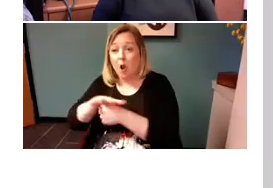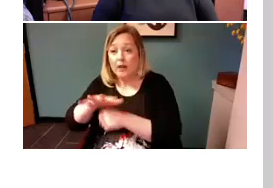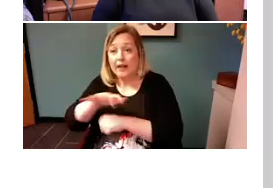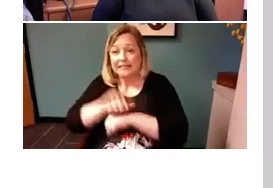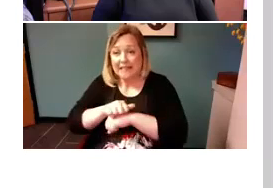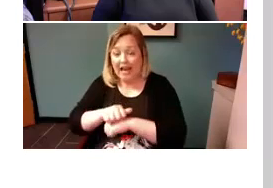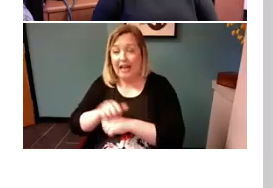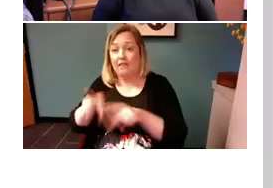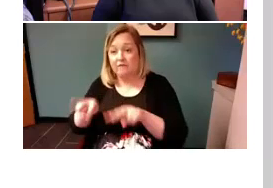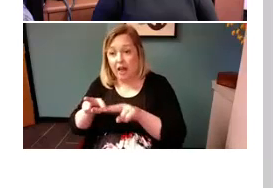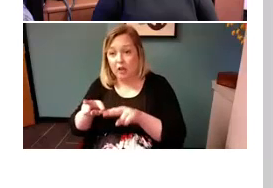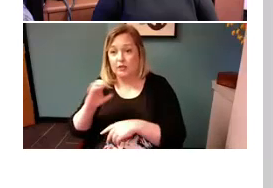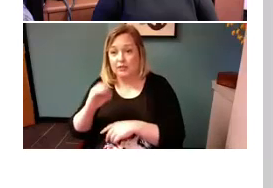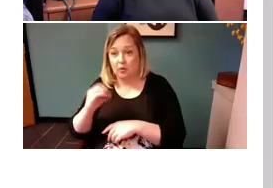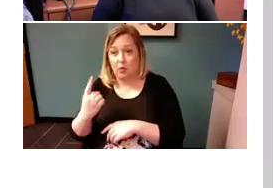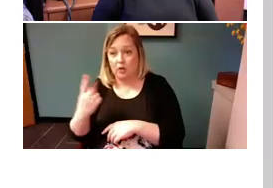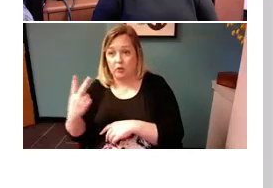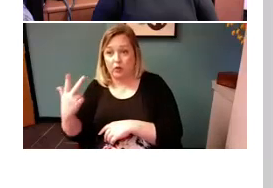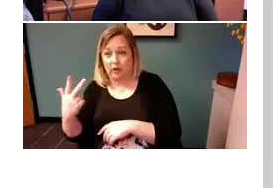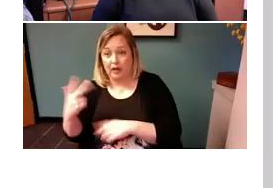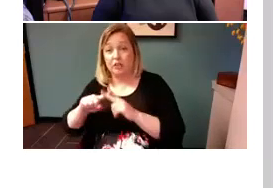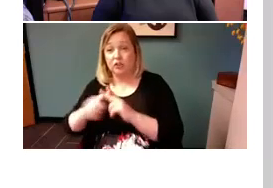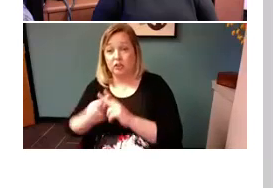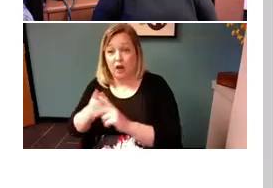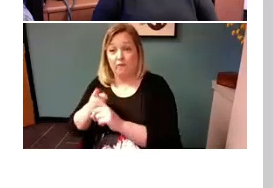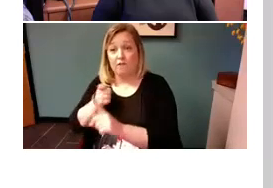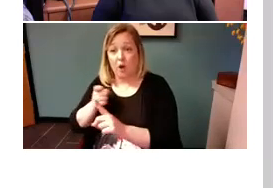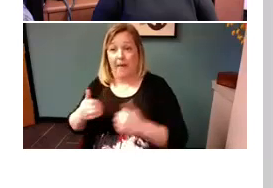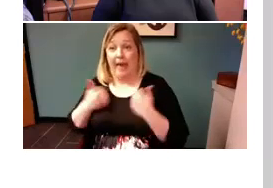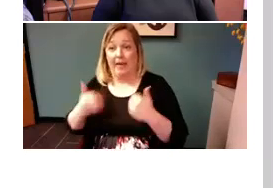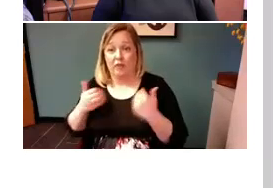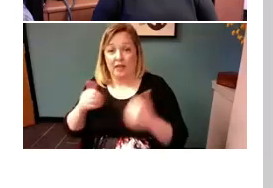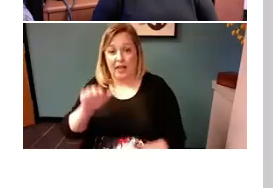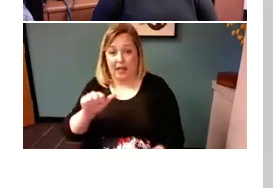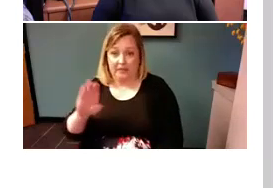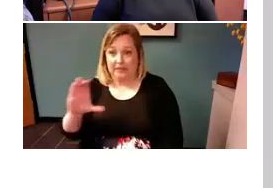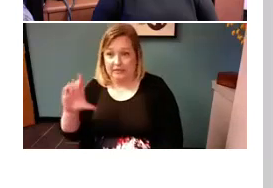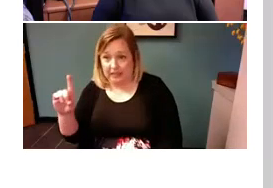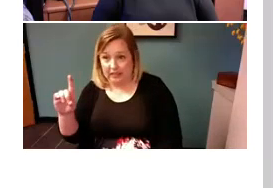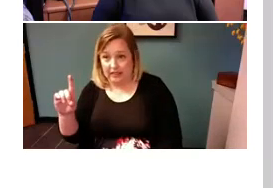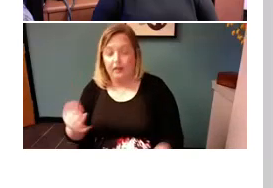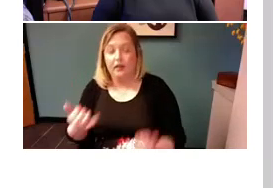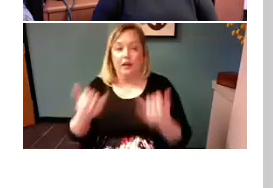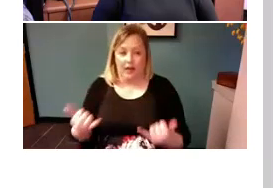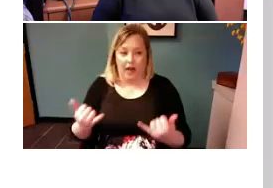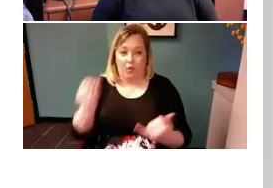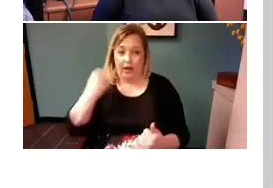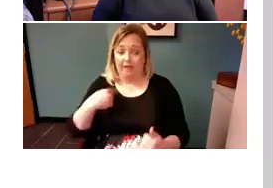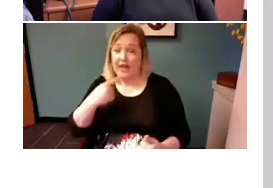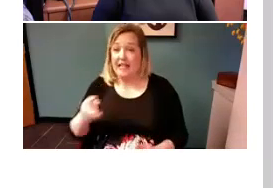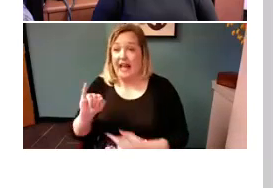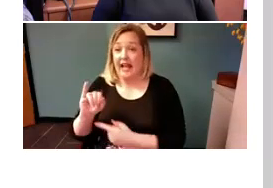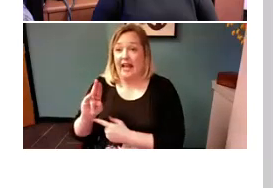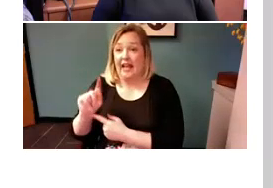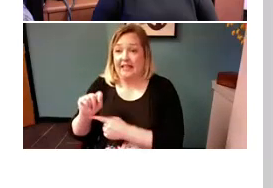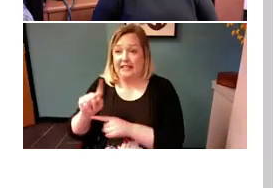3, starting from the address ABCD, right? And now when I say int star P1 equals